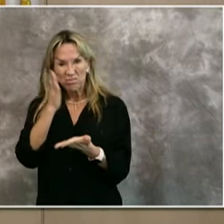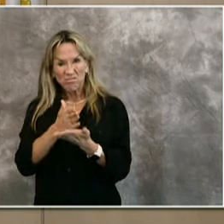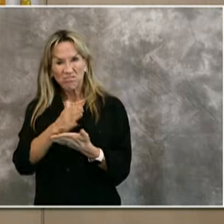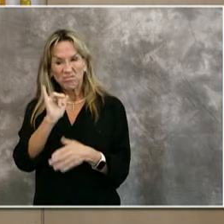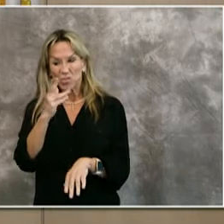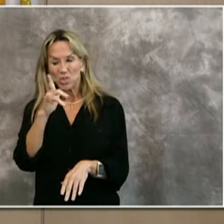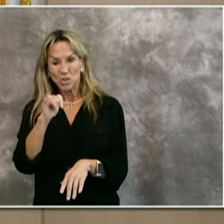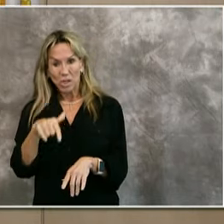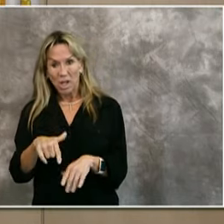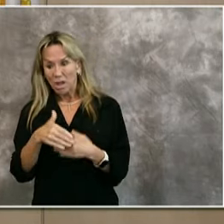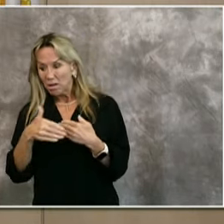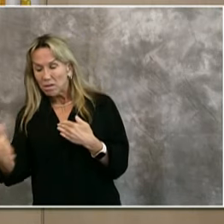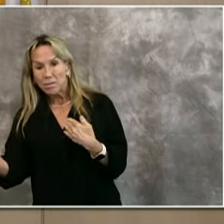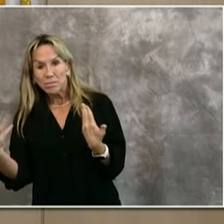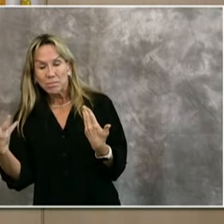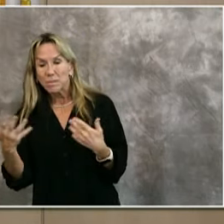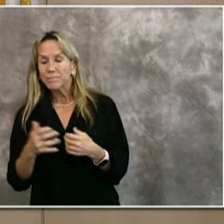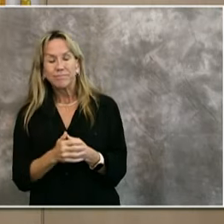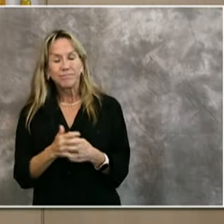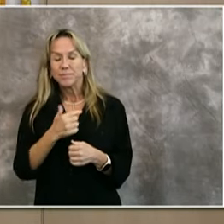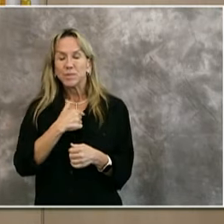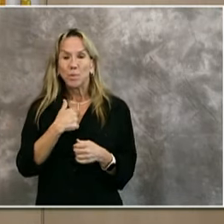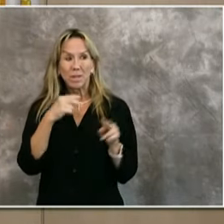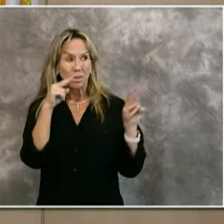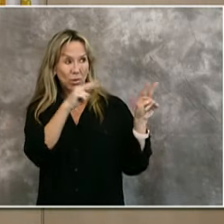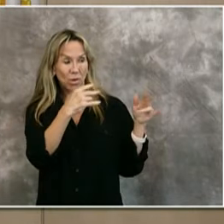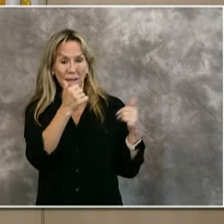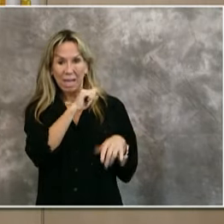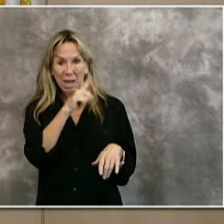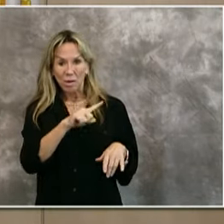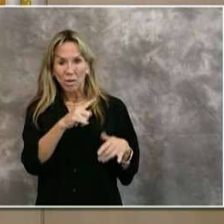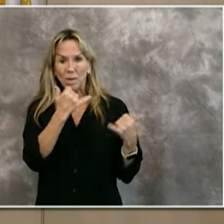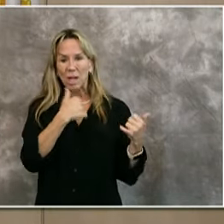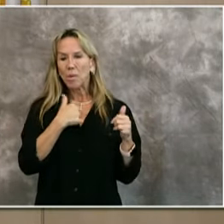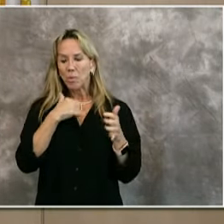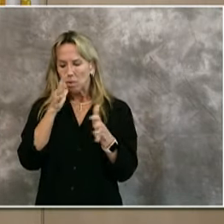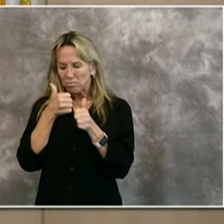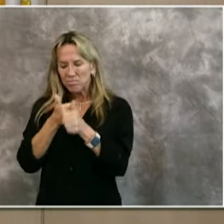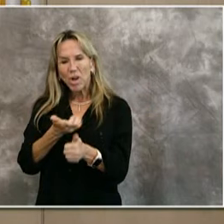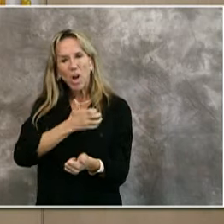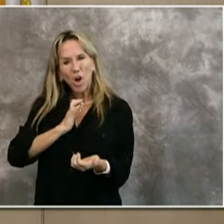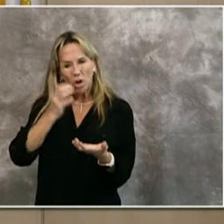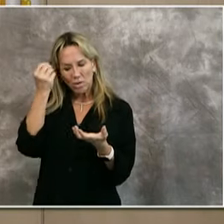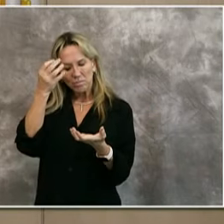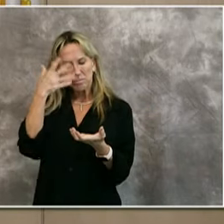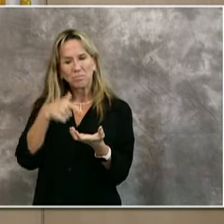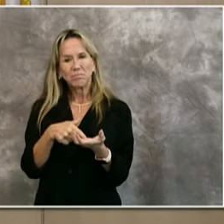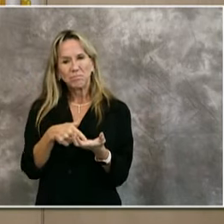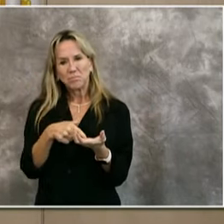just have to continue to examine our data and